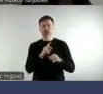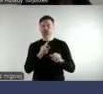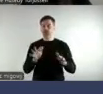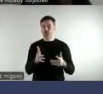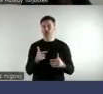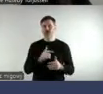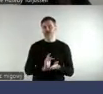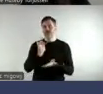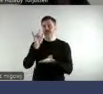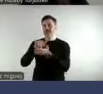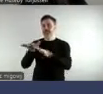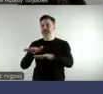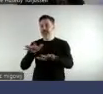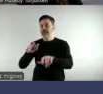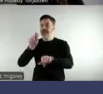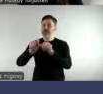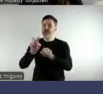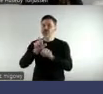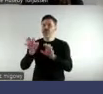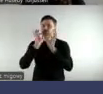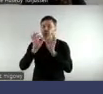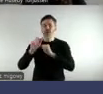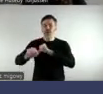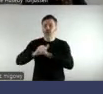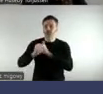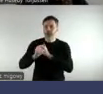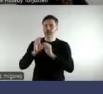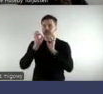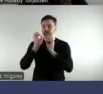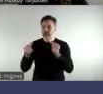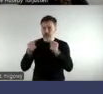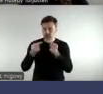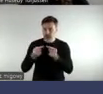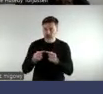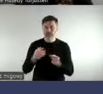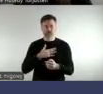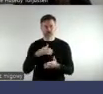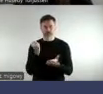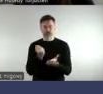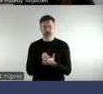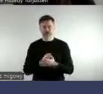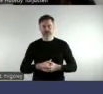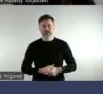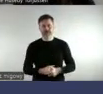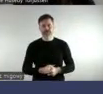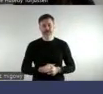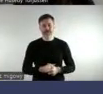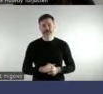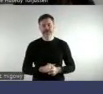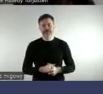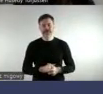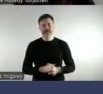Yes. So last now, what is the situation